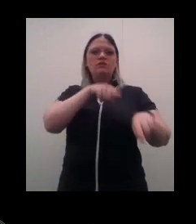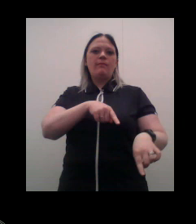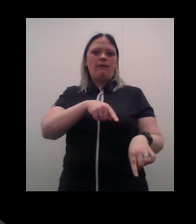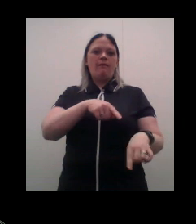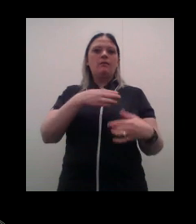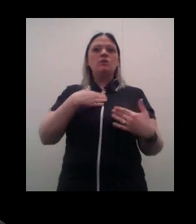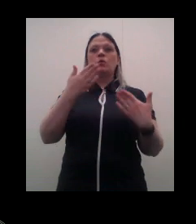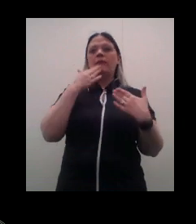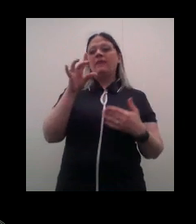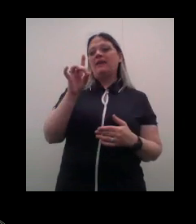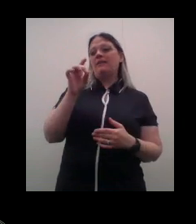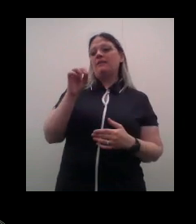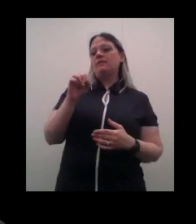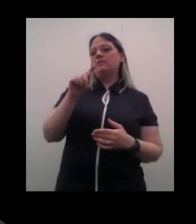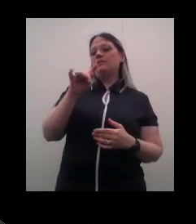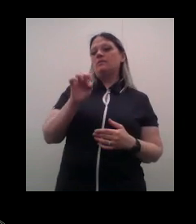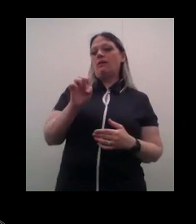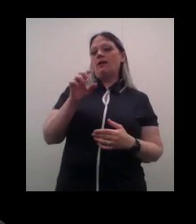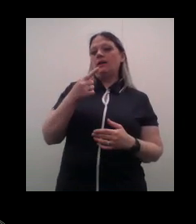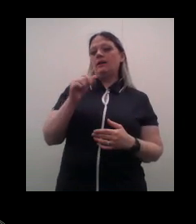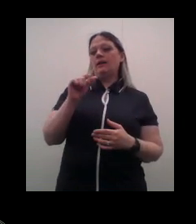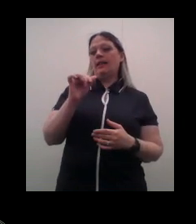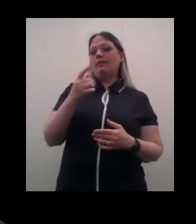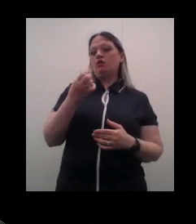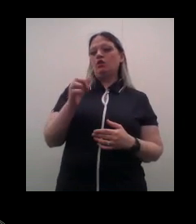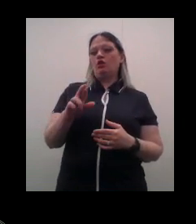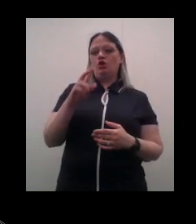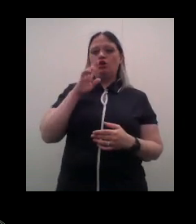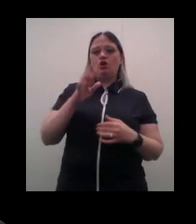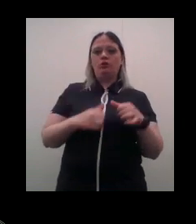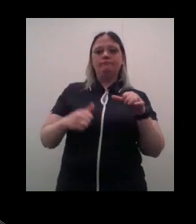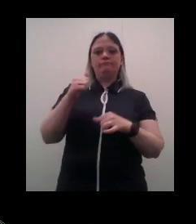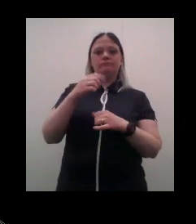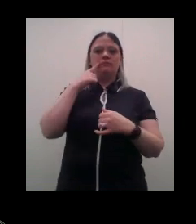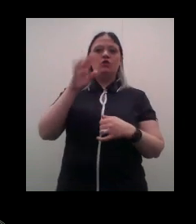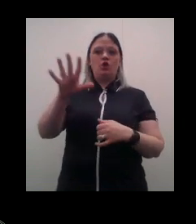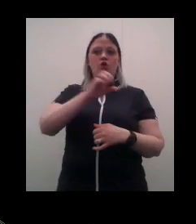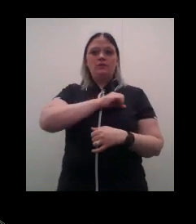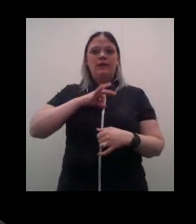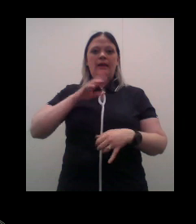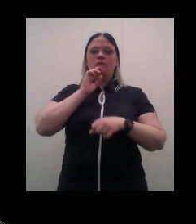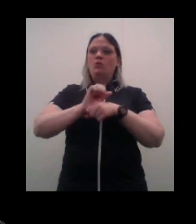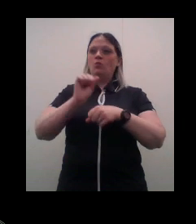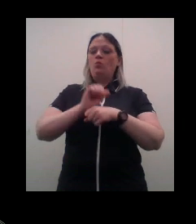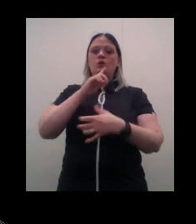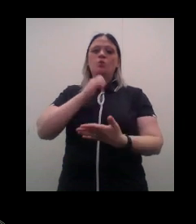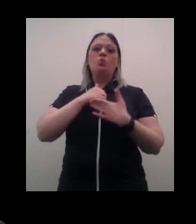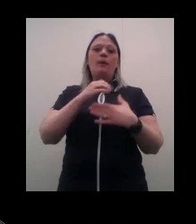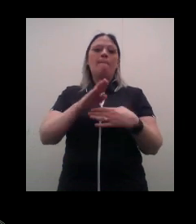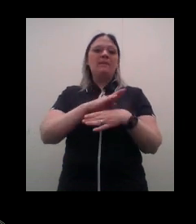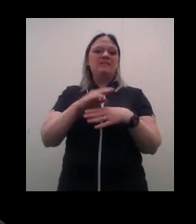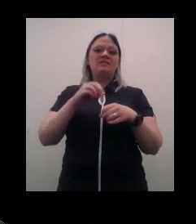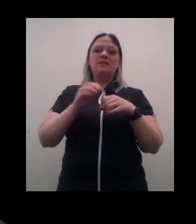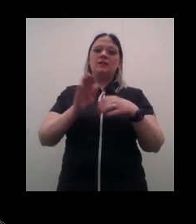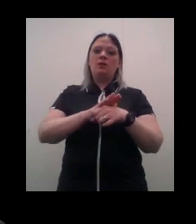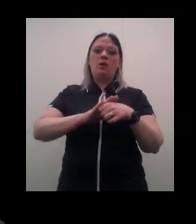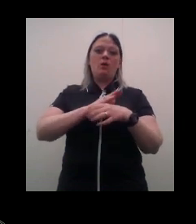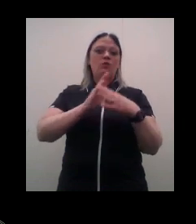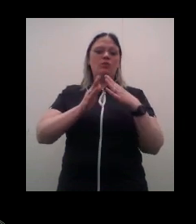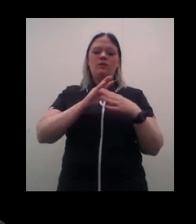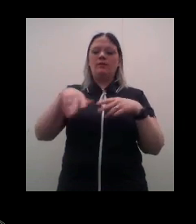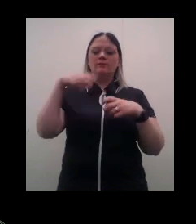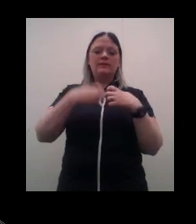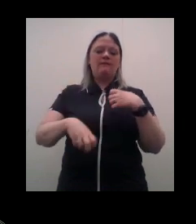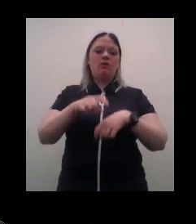thank Dottie Gallagher, the head of the Buffalo-Niagara Partnership, and her staff for the work that they're doing to assist businesses in our local community at this very difficult